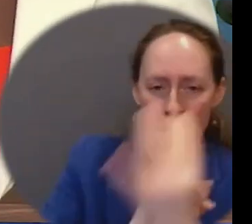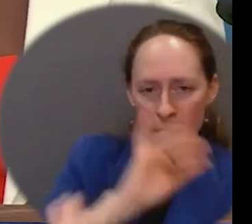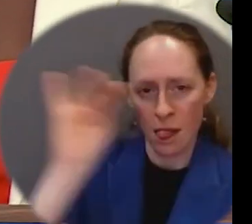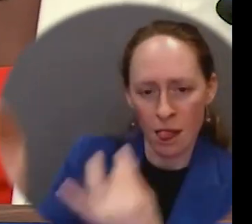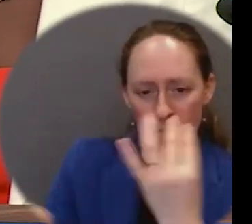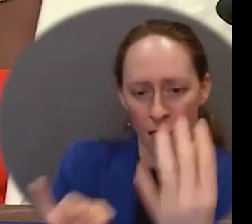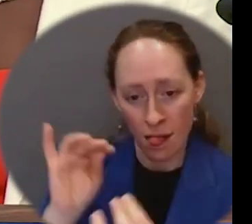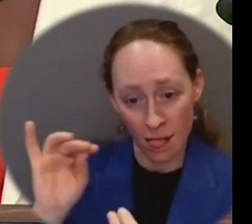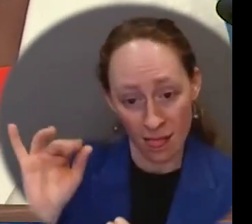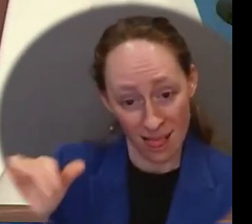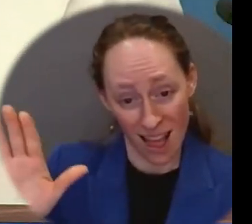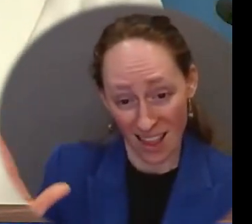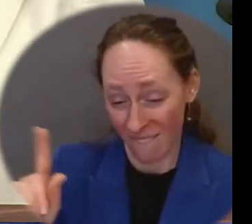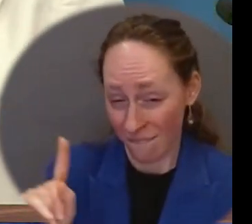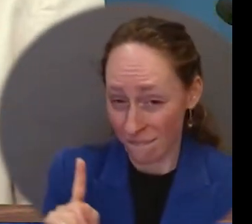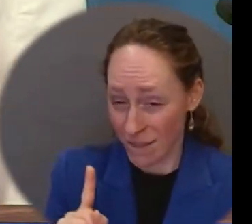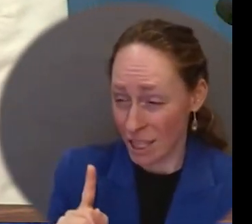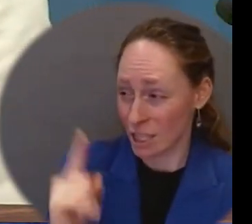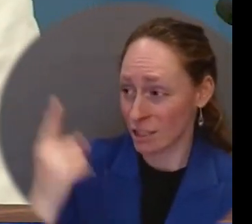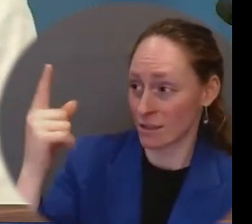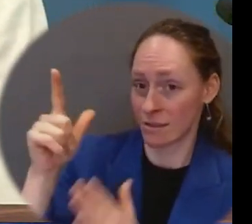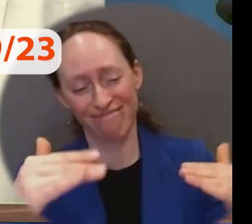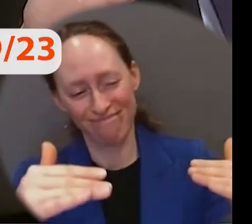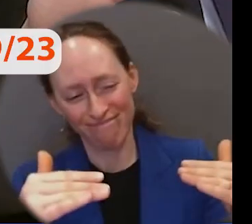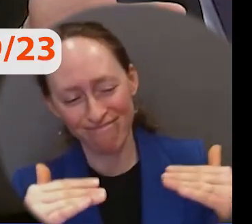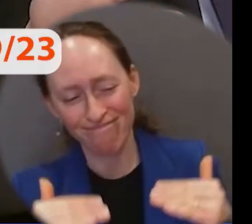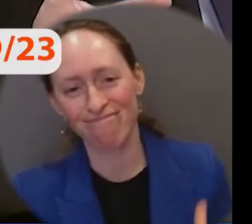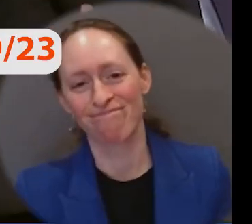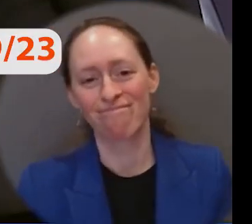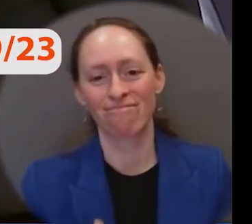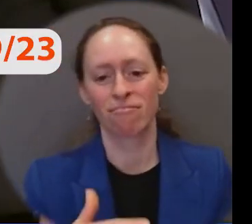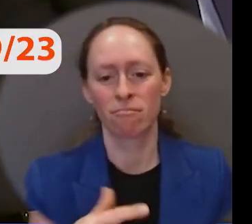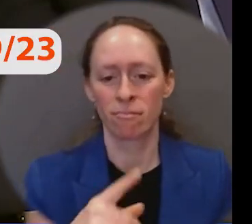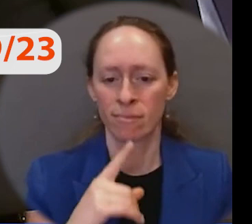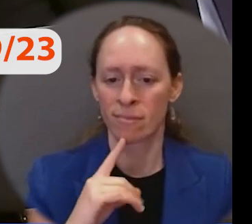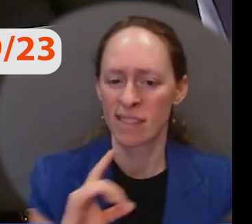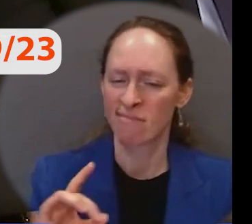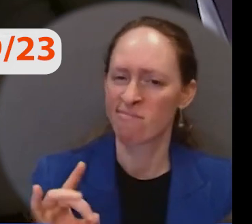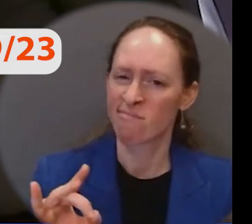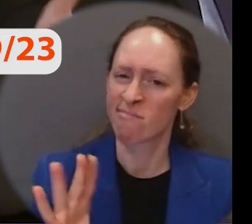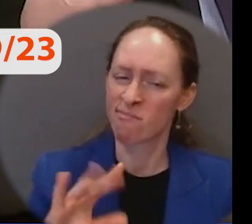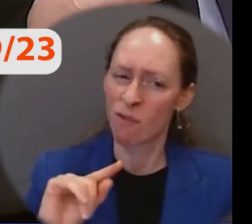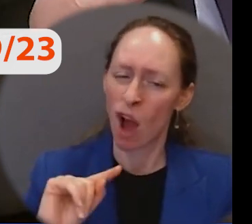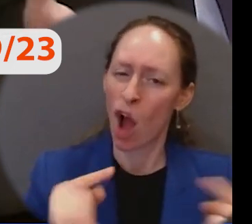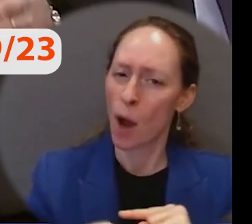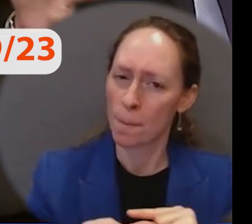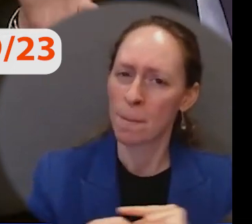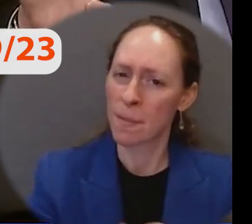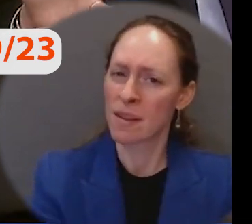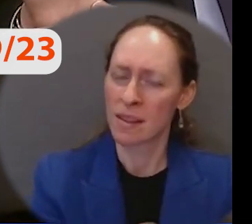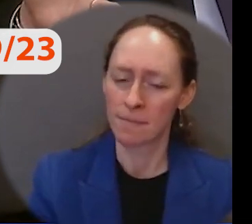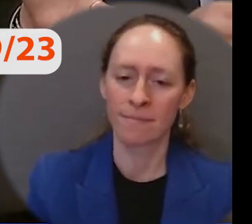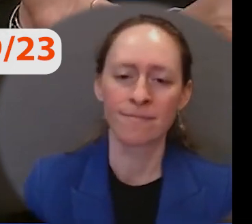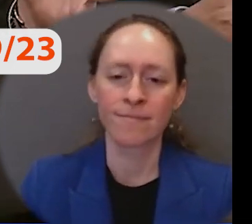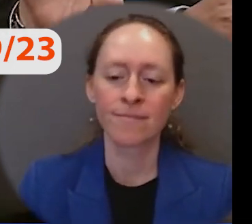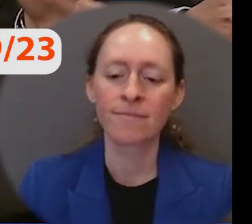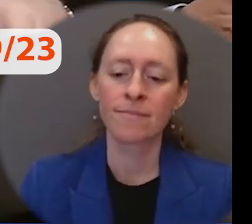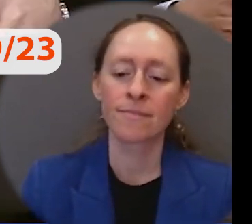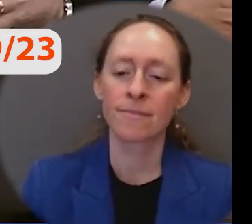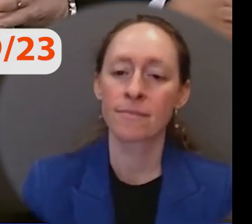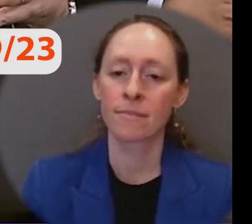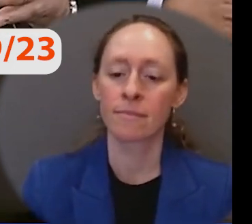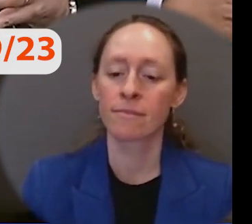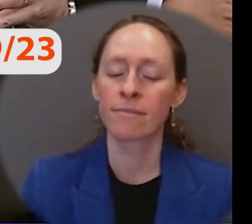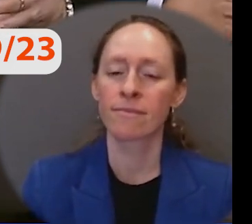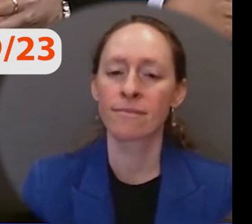was dealing with the broken system that we're seeing in the immigration. After negotiations of the supplemental, obviously migration is an important part of that.